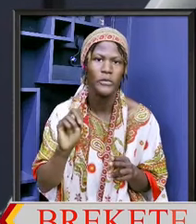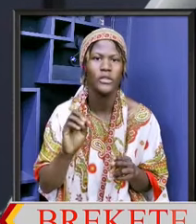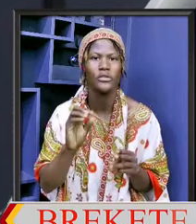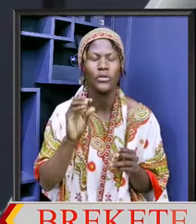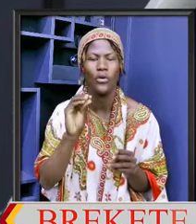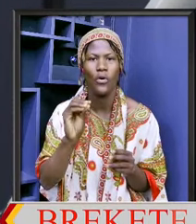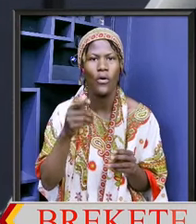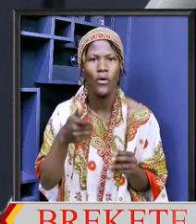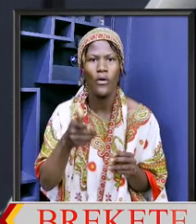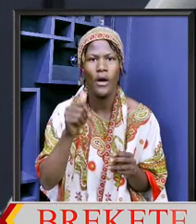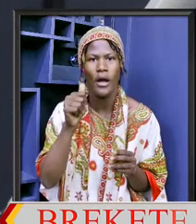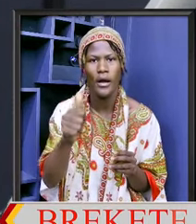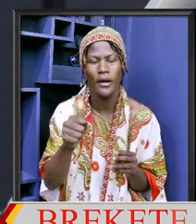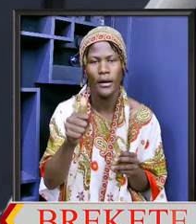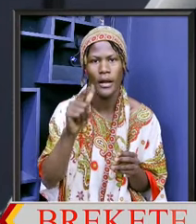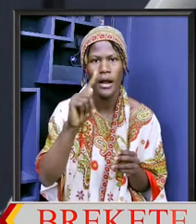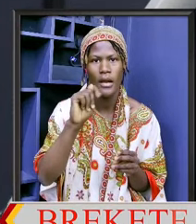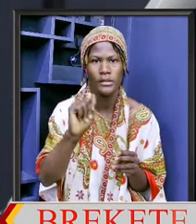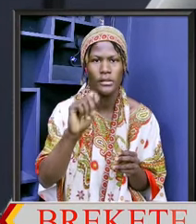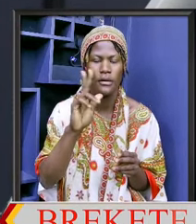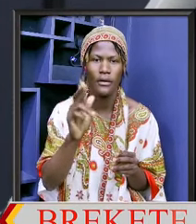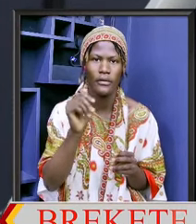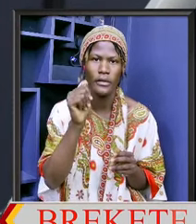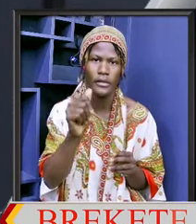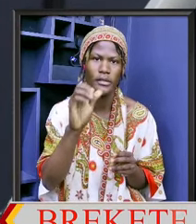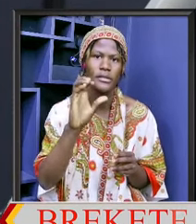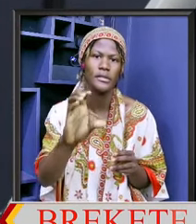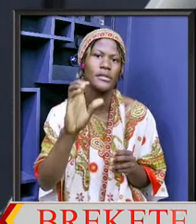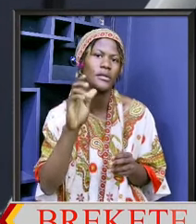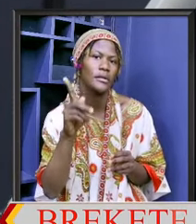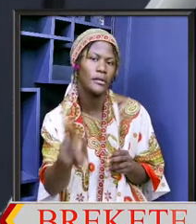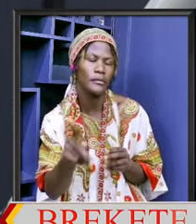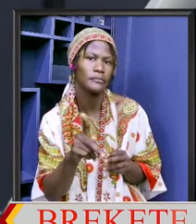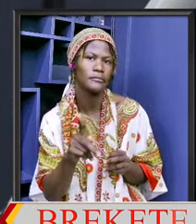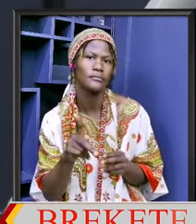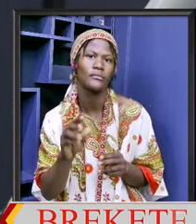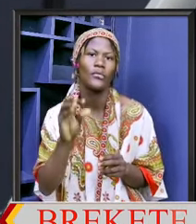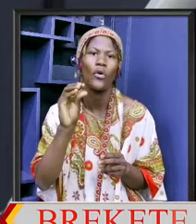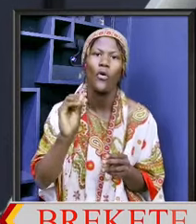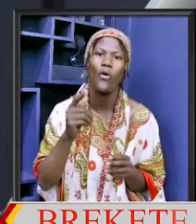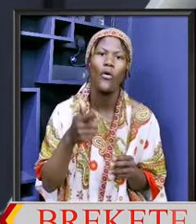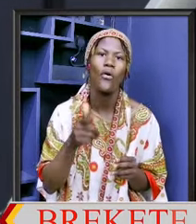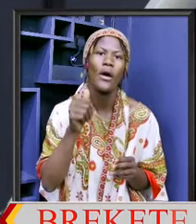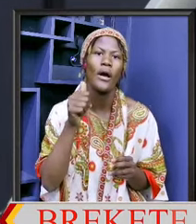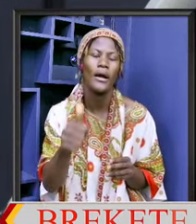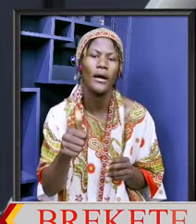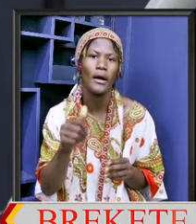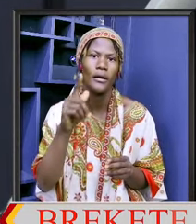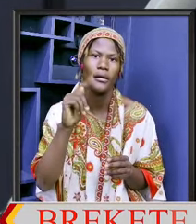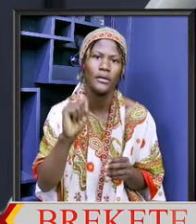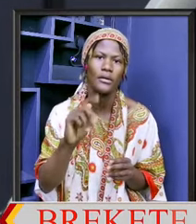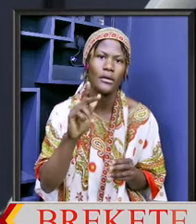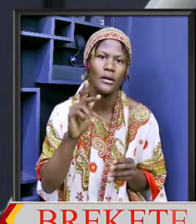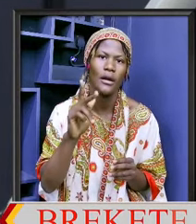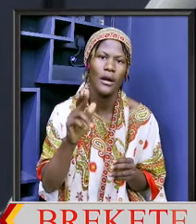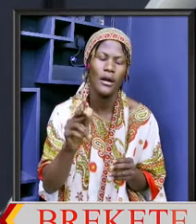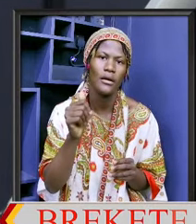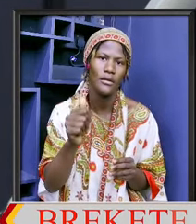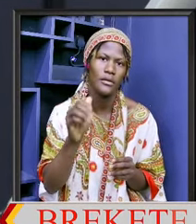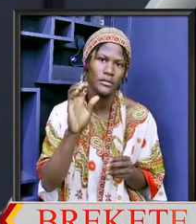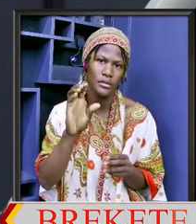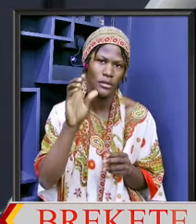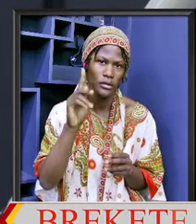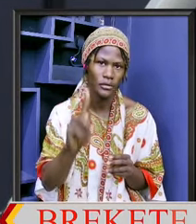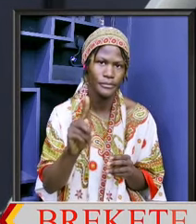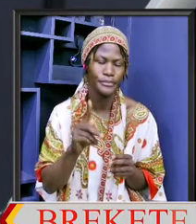Limited. This service, where this unique service for car tracking and fleet management na Oga Track. We get our own mobile app. We get the website. We